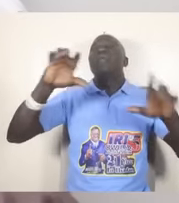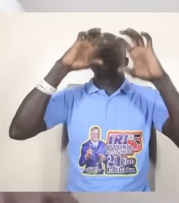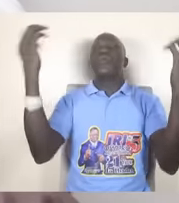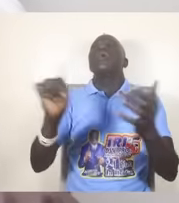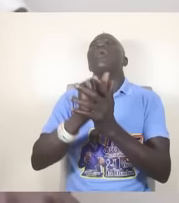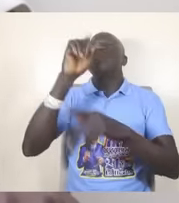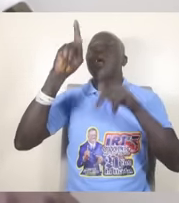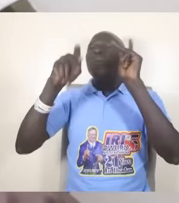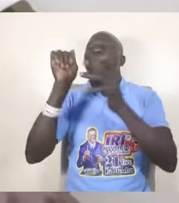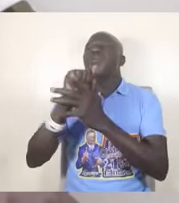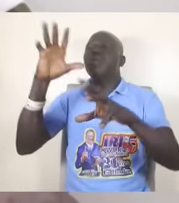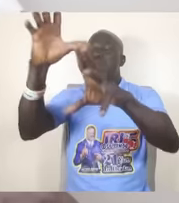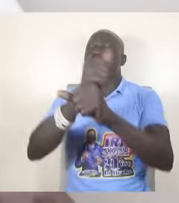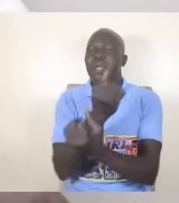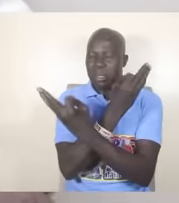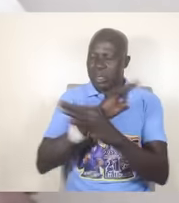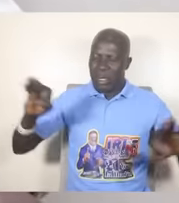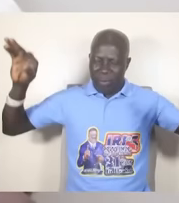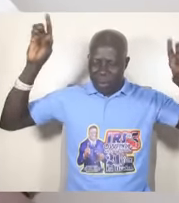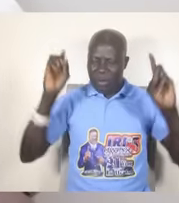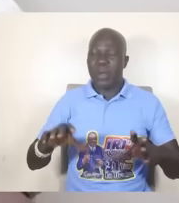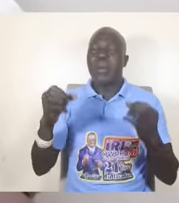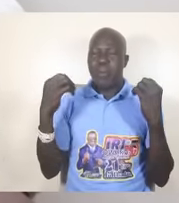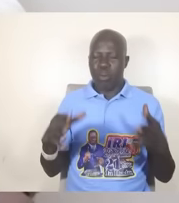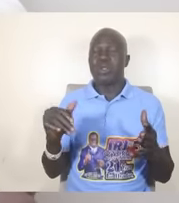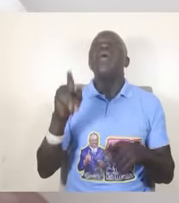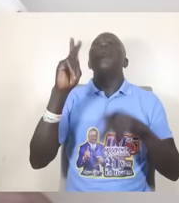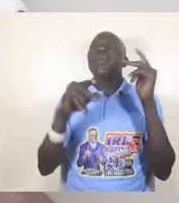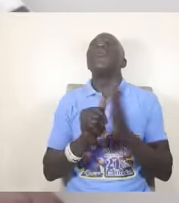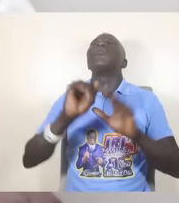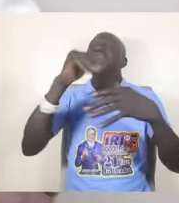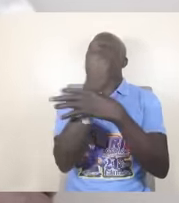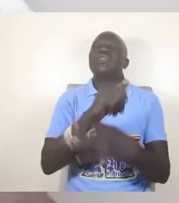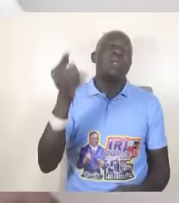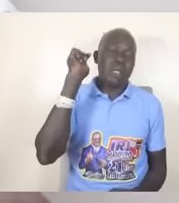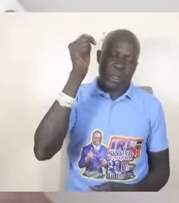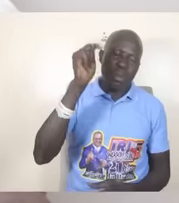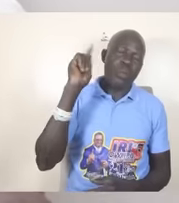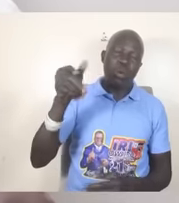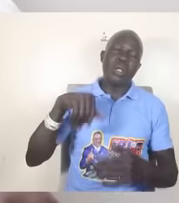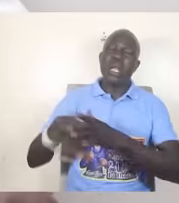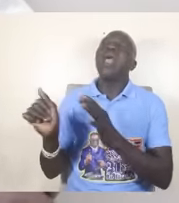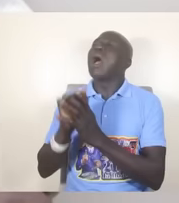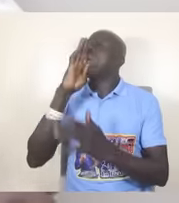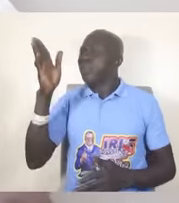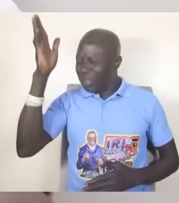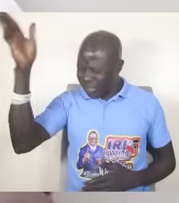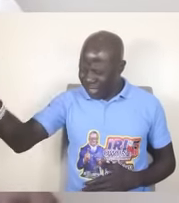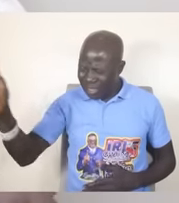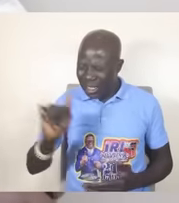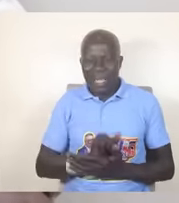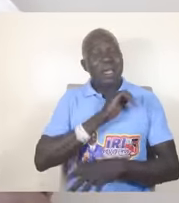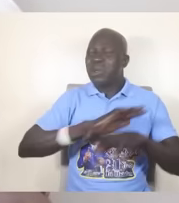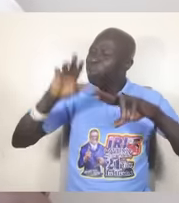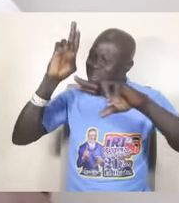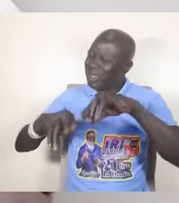thing. Yeah, we yet in gbe to see na repete. I deliver so much. Tawo yen so iri repete. You say a lot of testimonies. There's one bed. You are still there. Ma